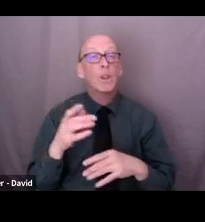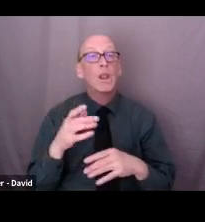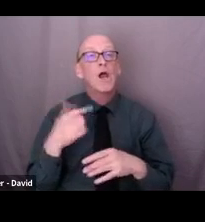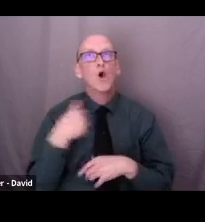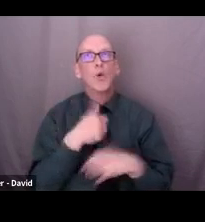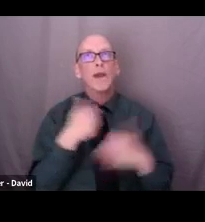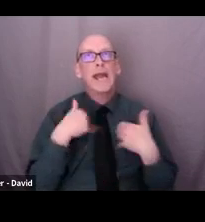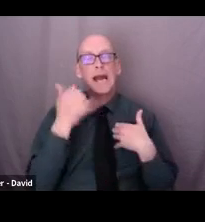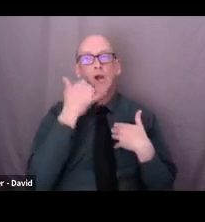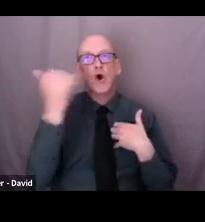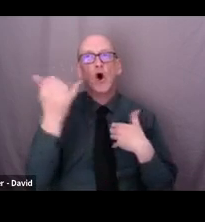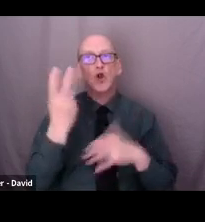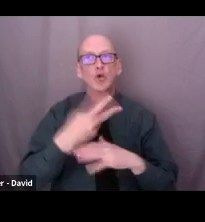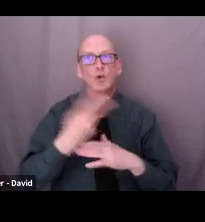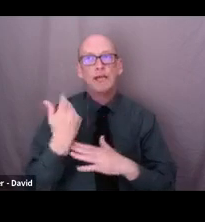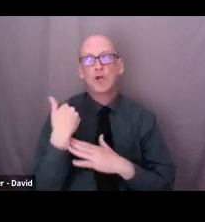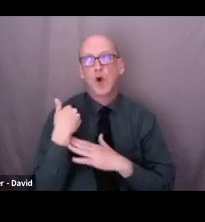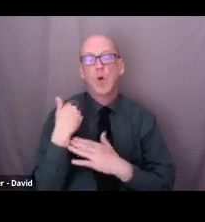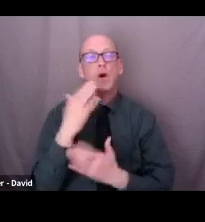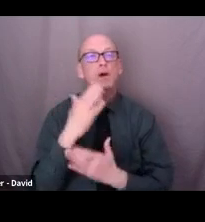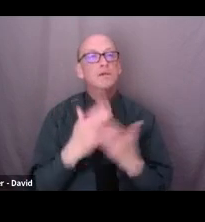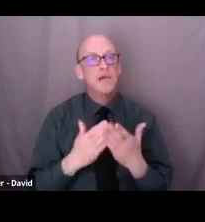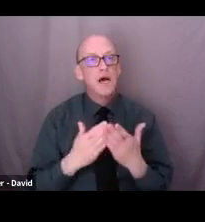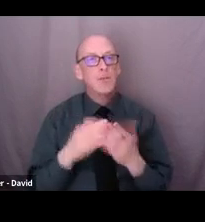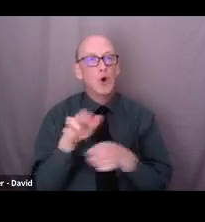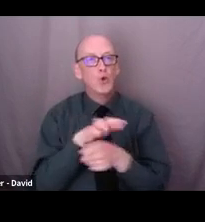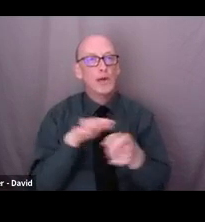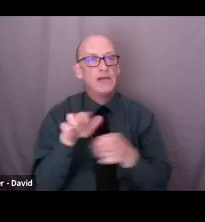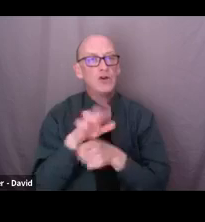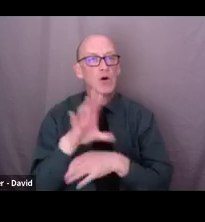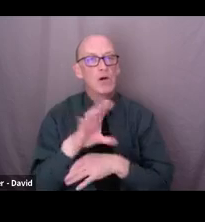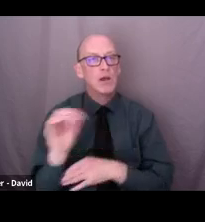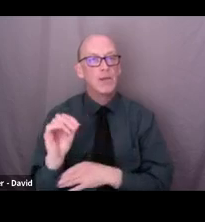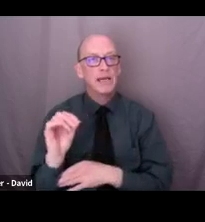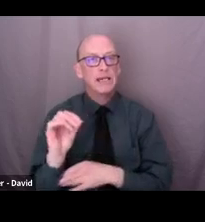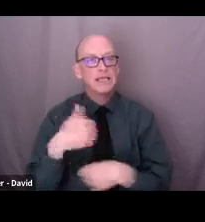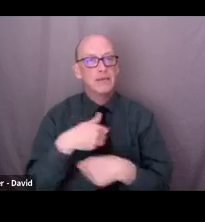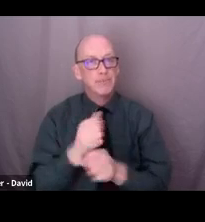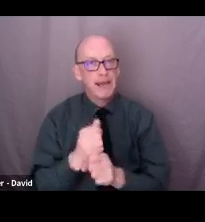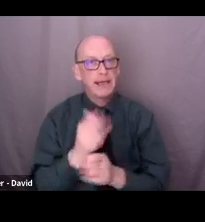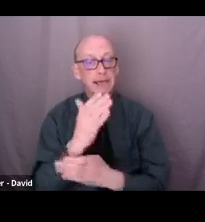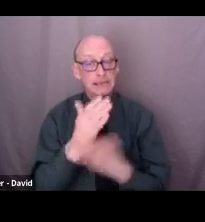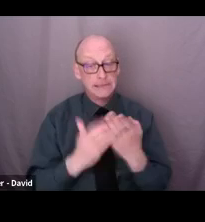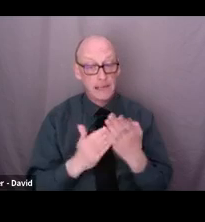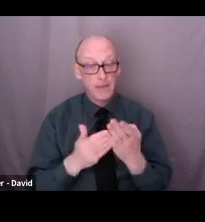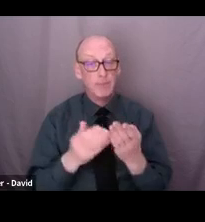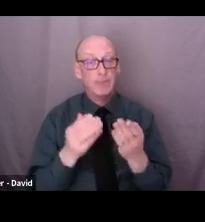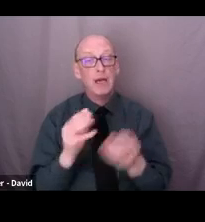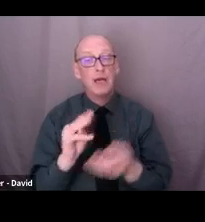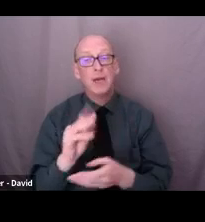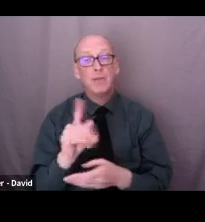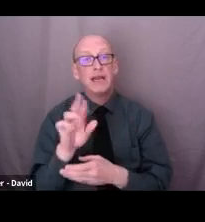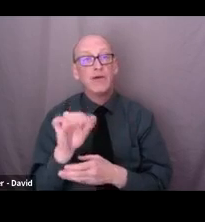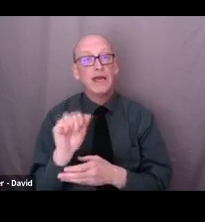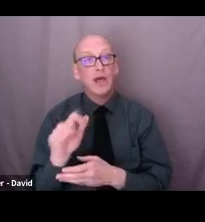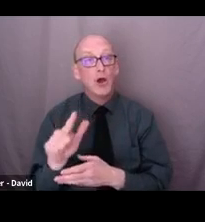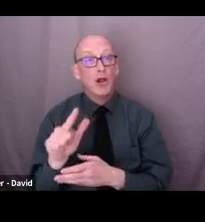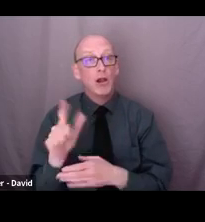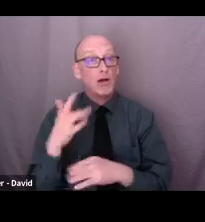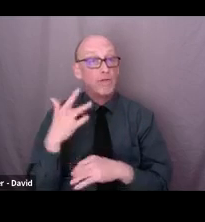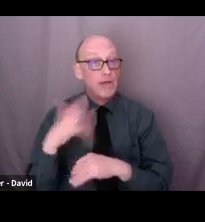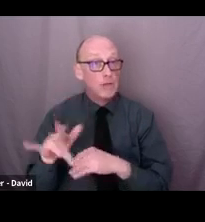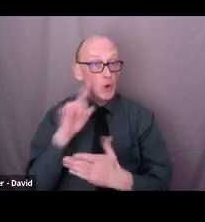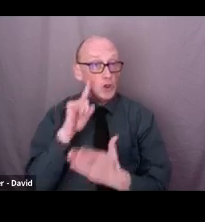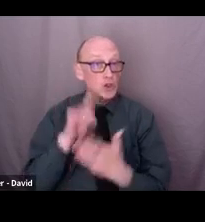couple of days ago. There are some regional companies that are making some of those materials available, so you can check our website